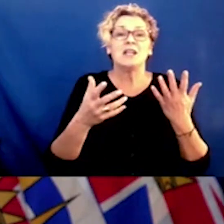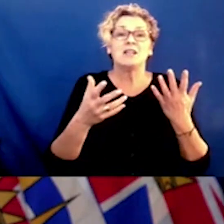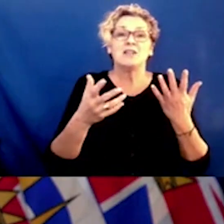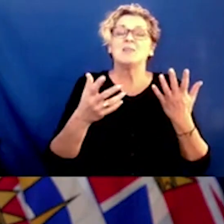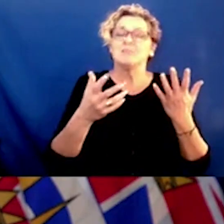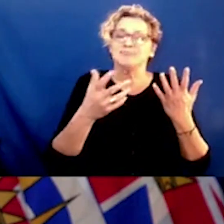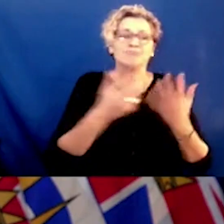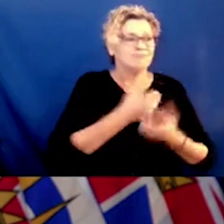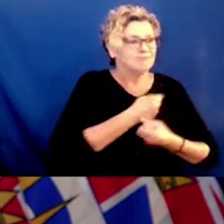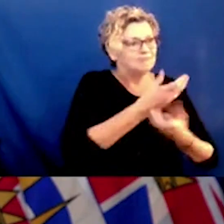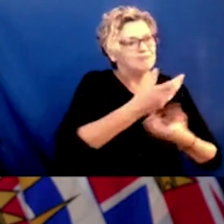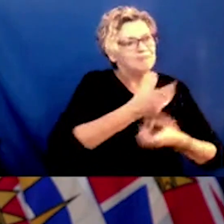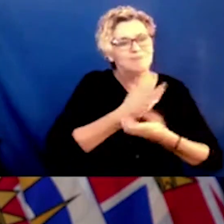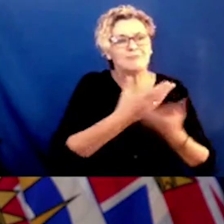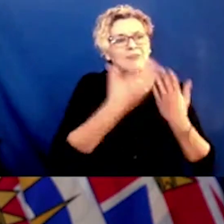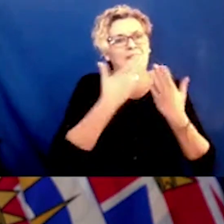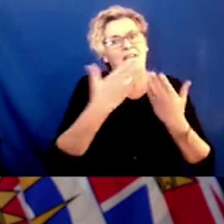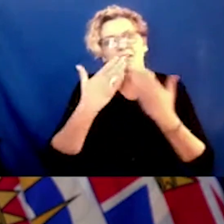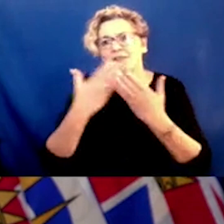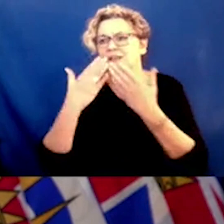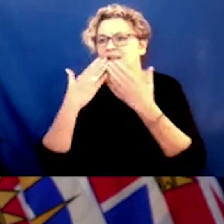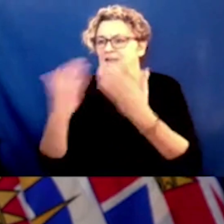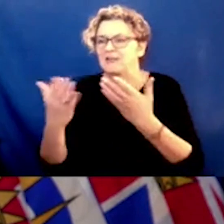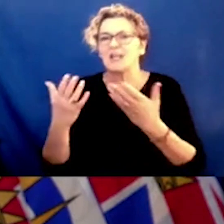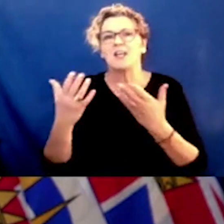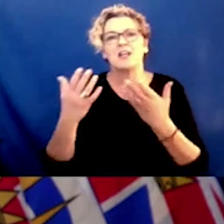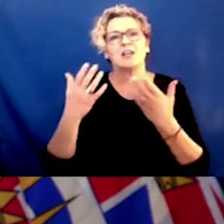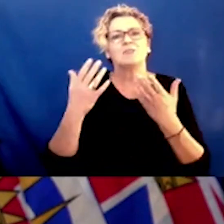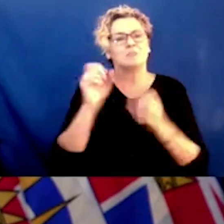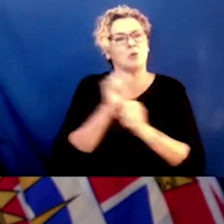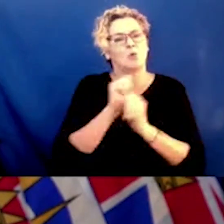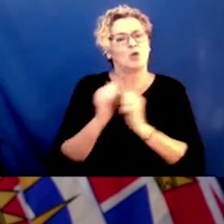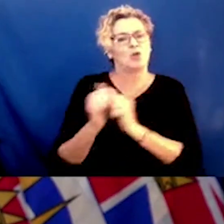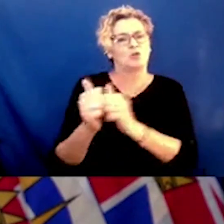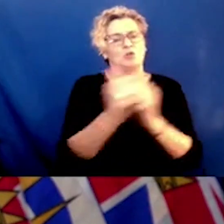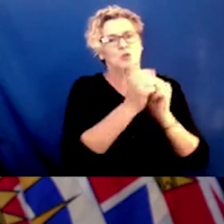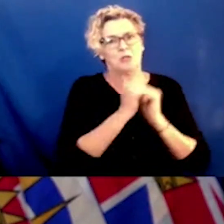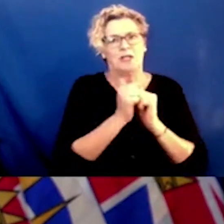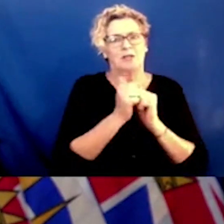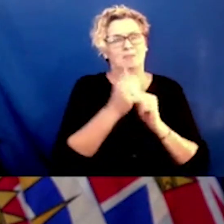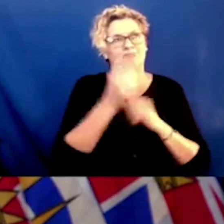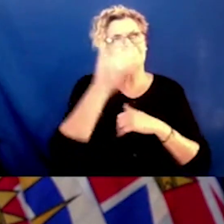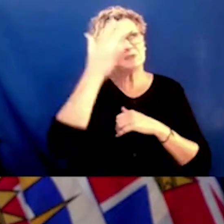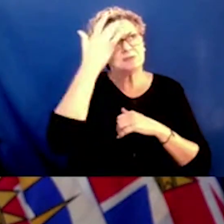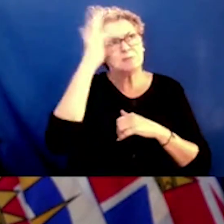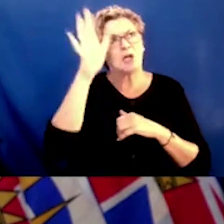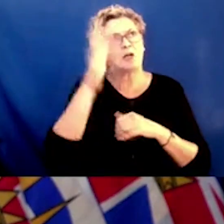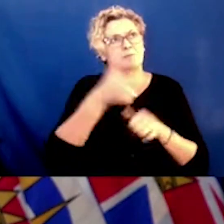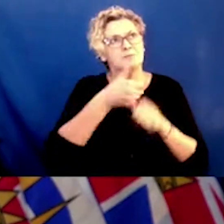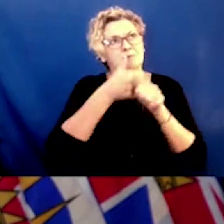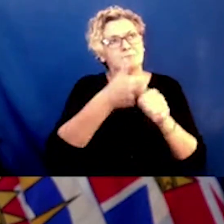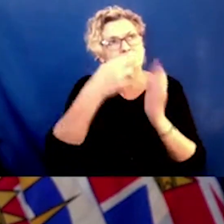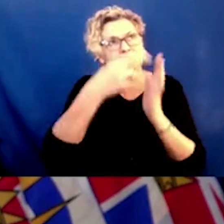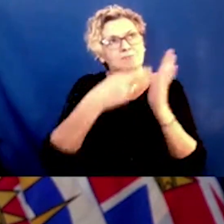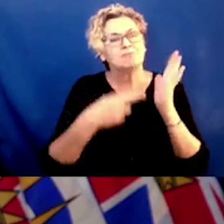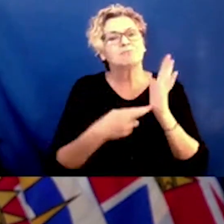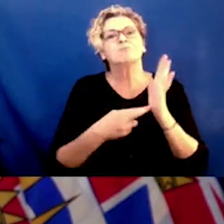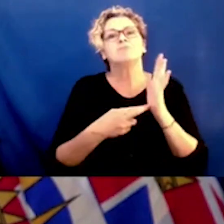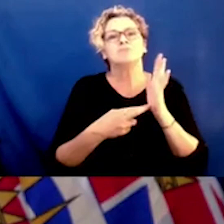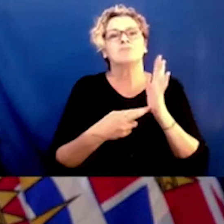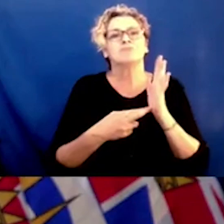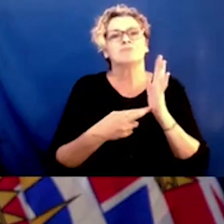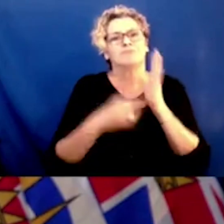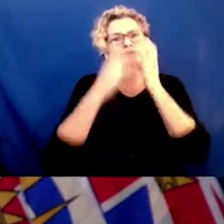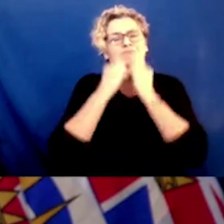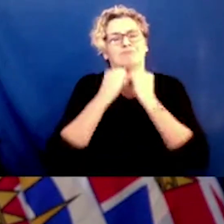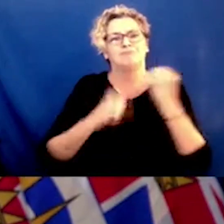on how our province will fare next week and the week after. What we do for Thanksgiving will make the difference